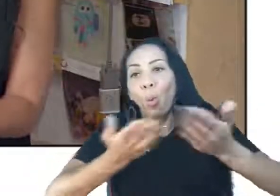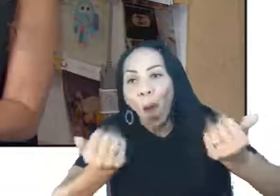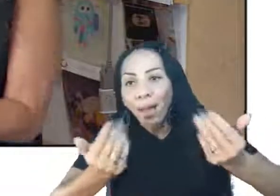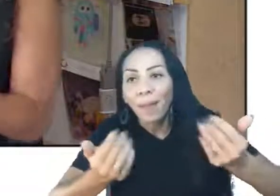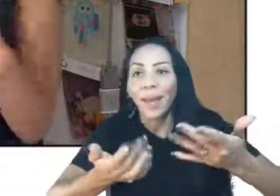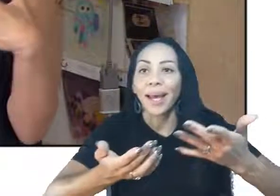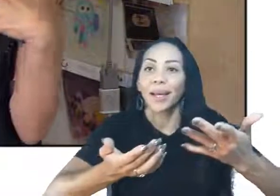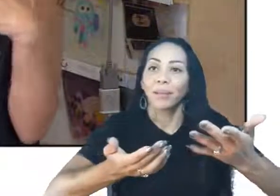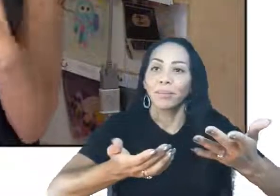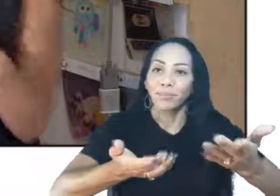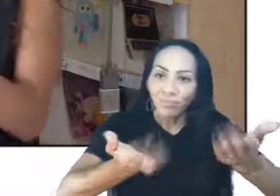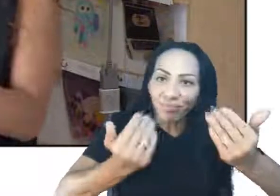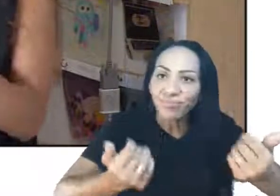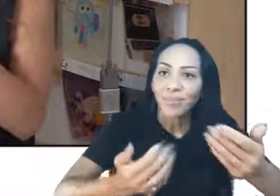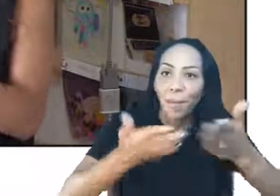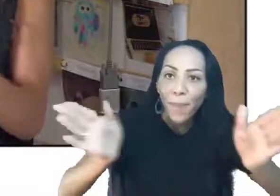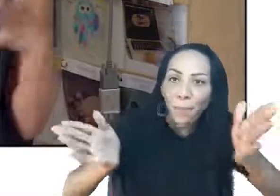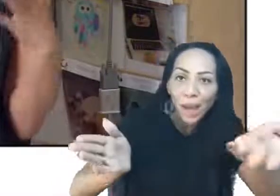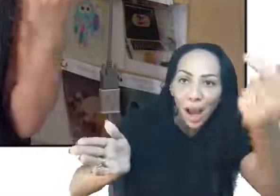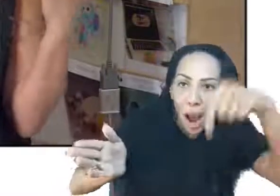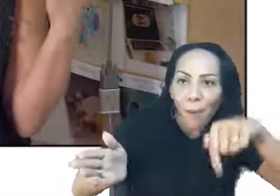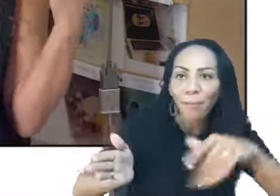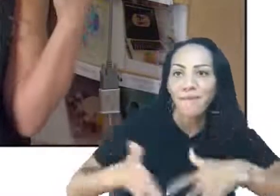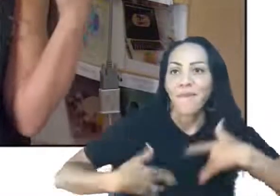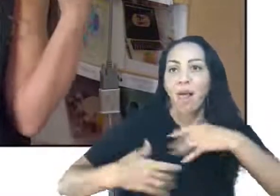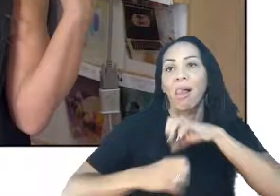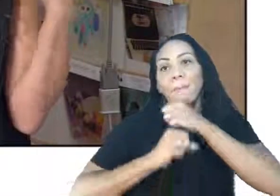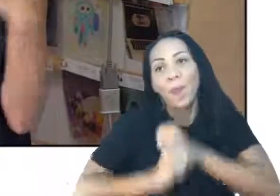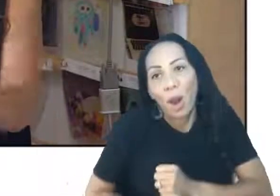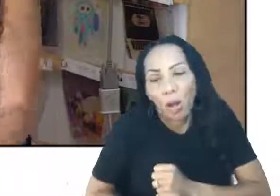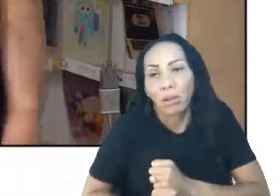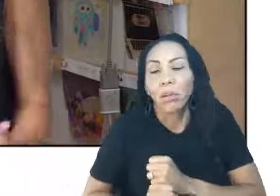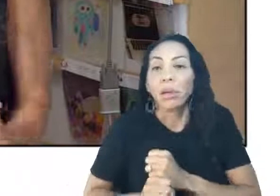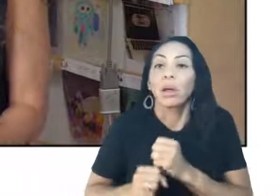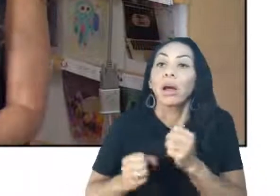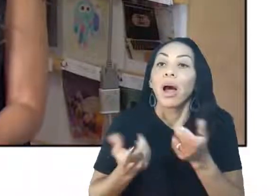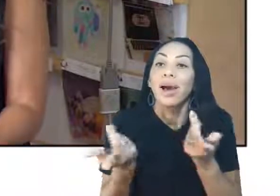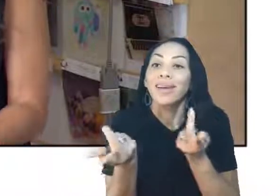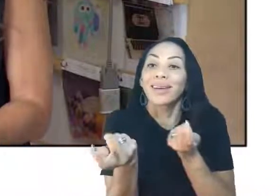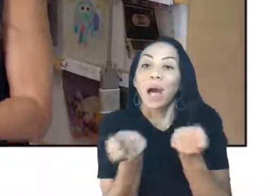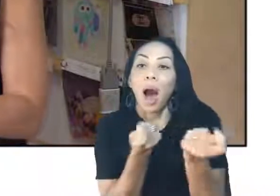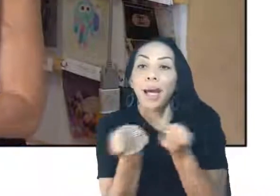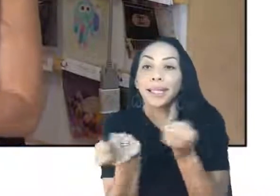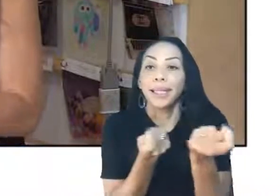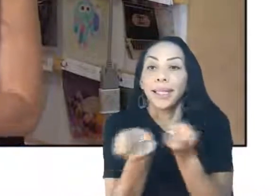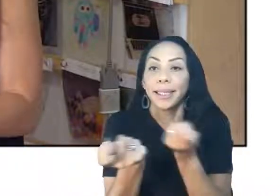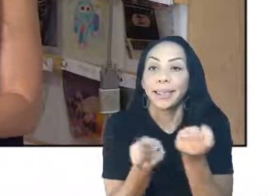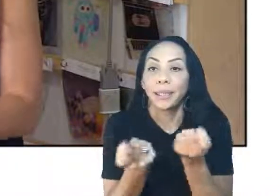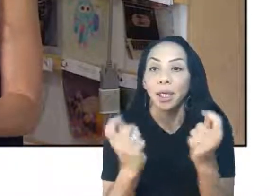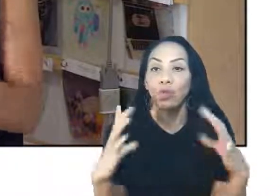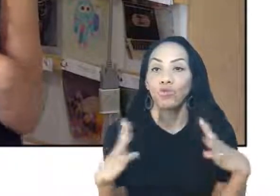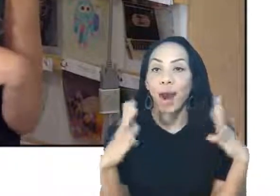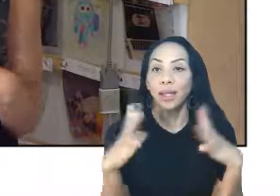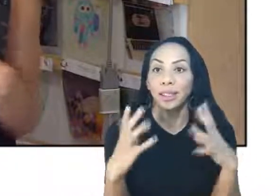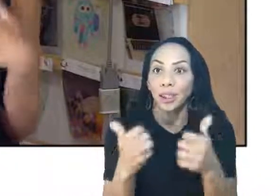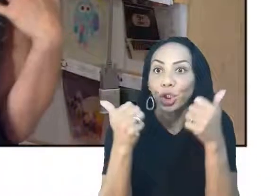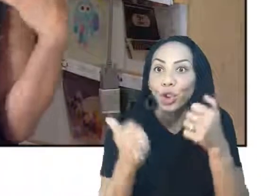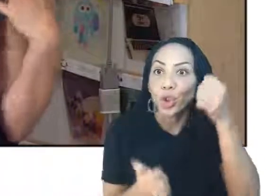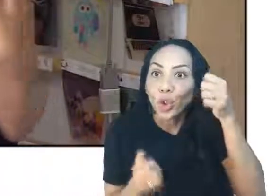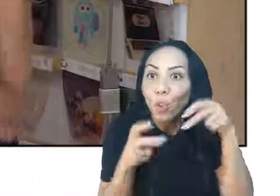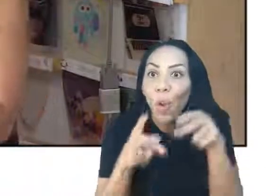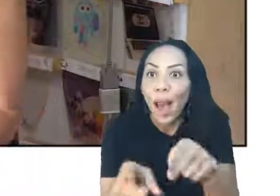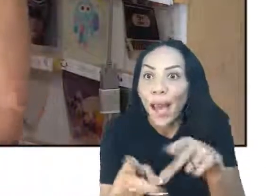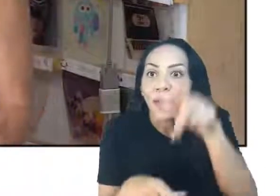We also learned that guided rests are a really good way to give people a different experience of art and art exhibitions. So a guided